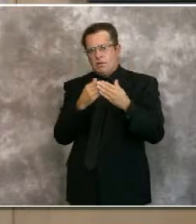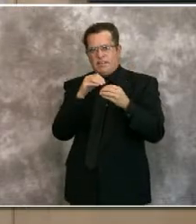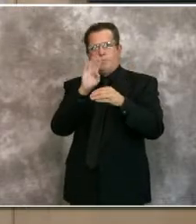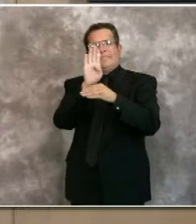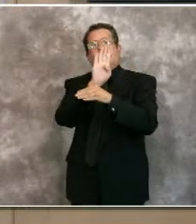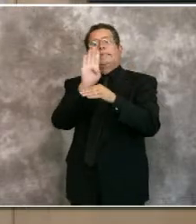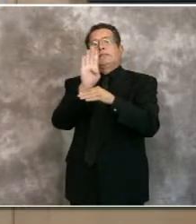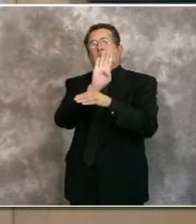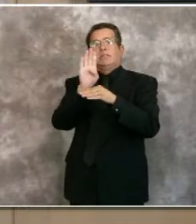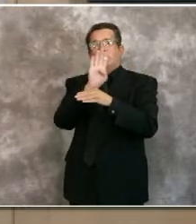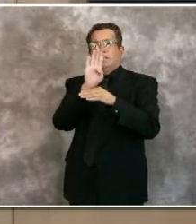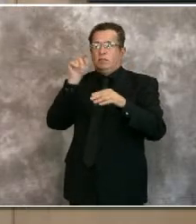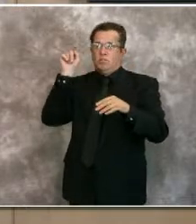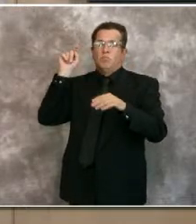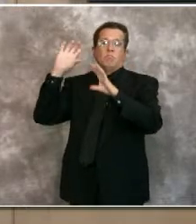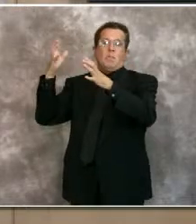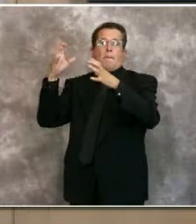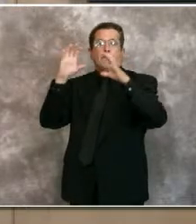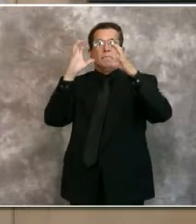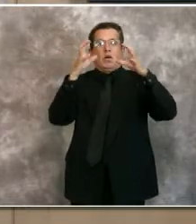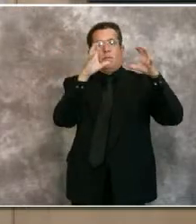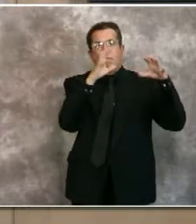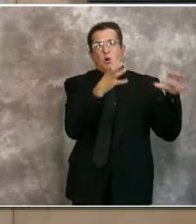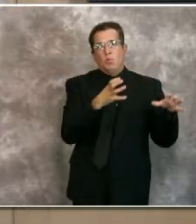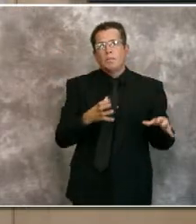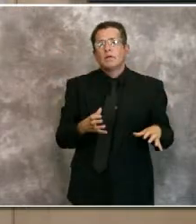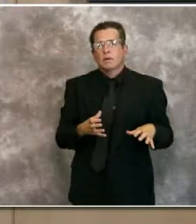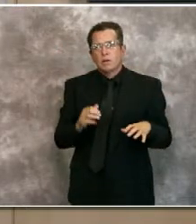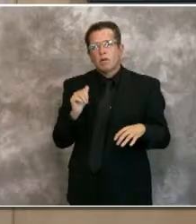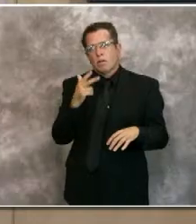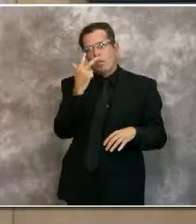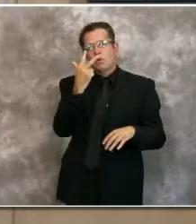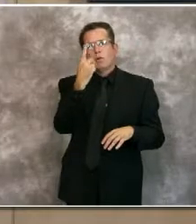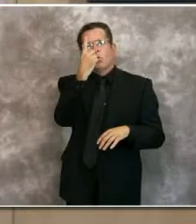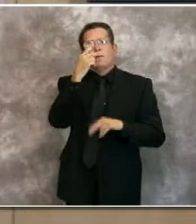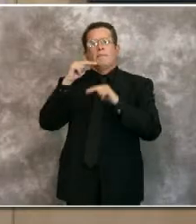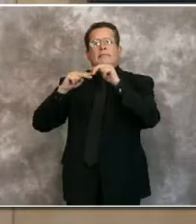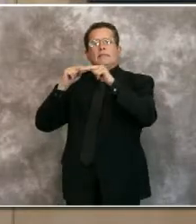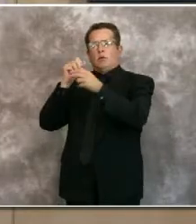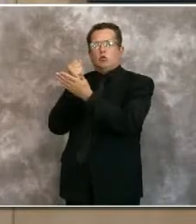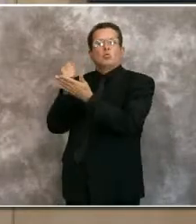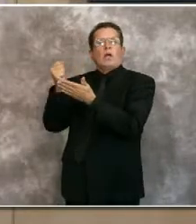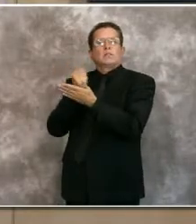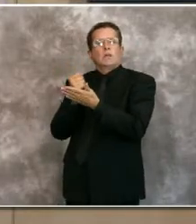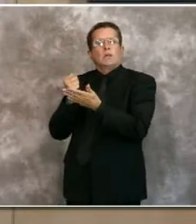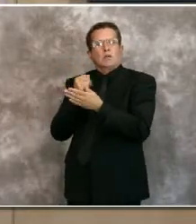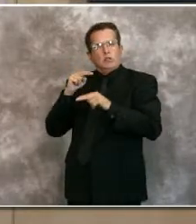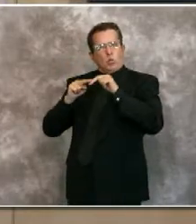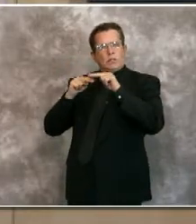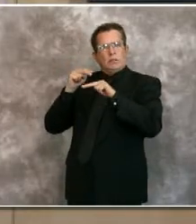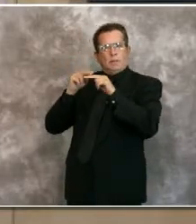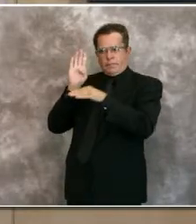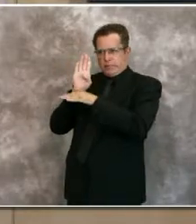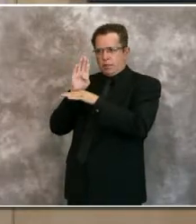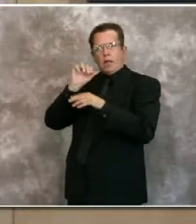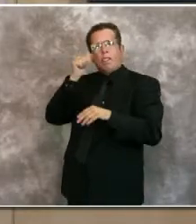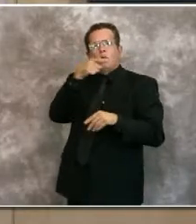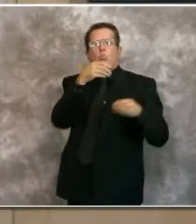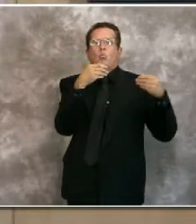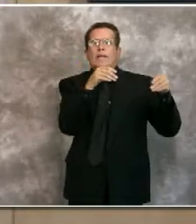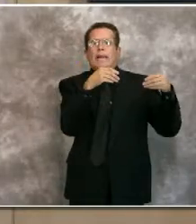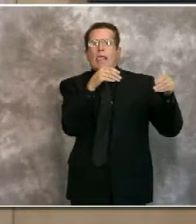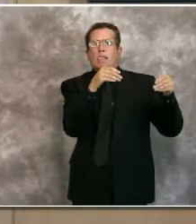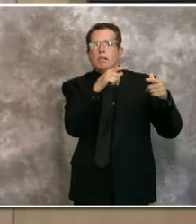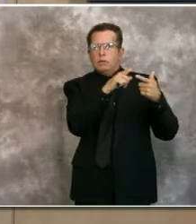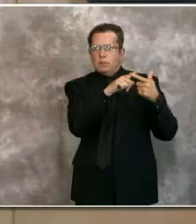business settings and in different parts of the county. I would say that one is a construction type business, one is a retail manufacturing business, and the